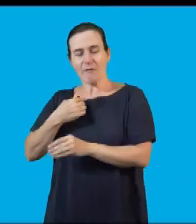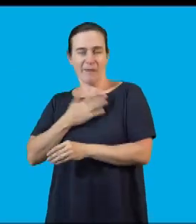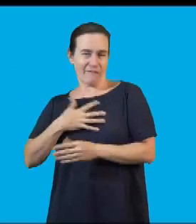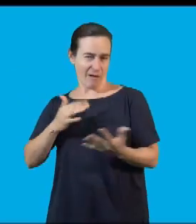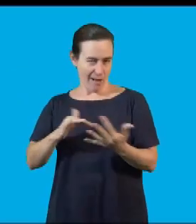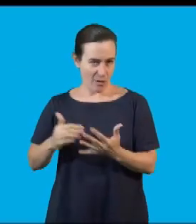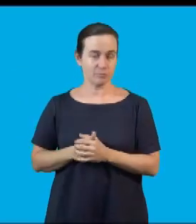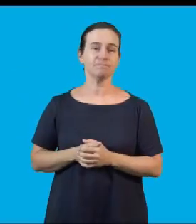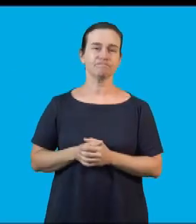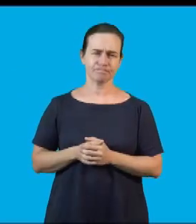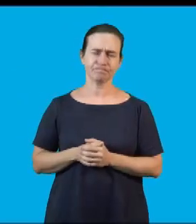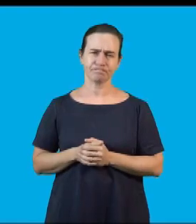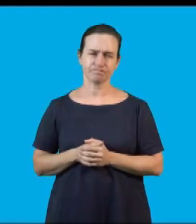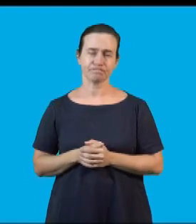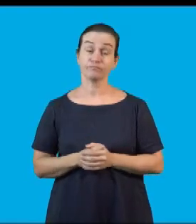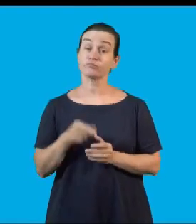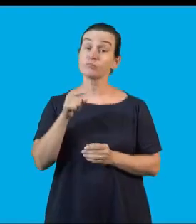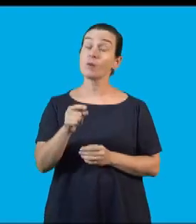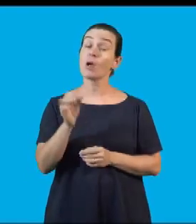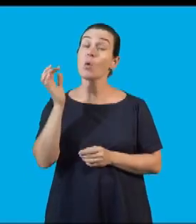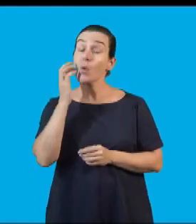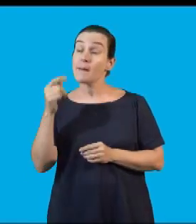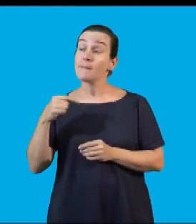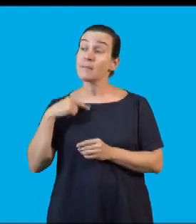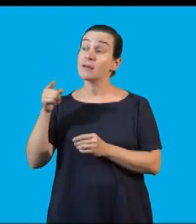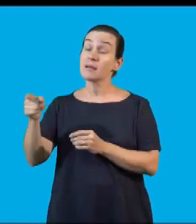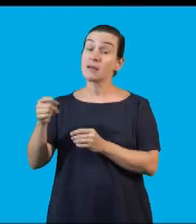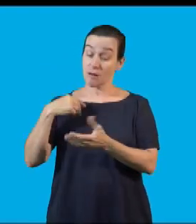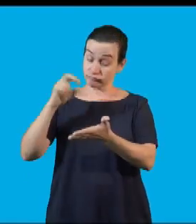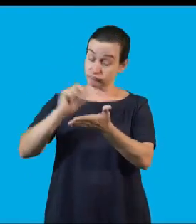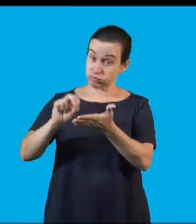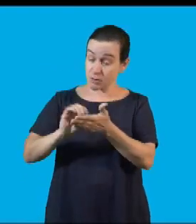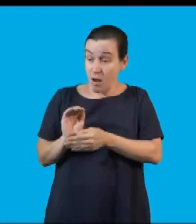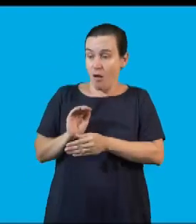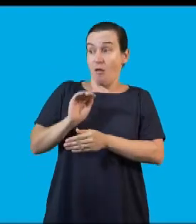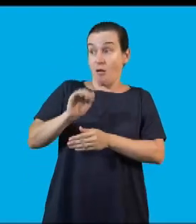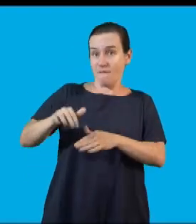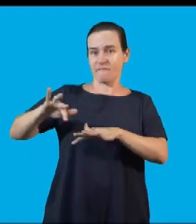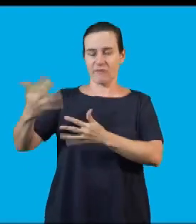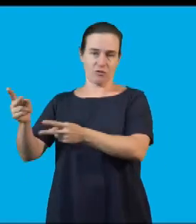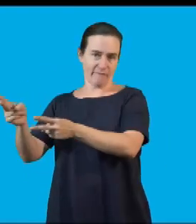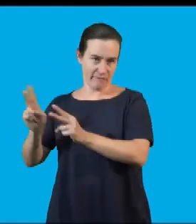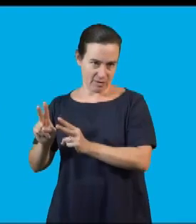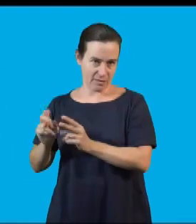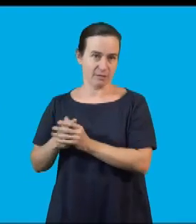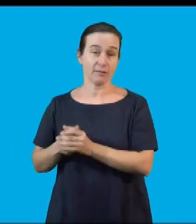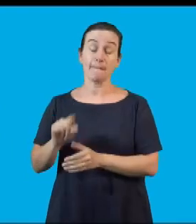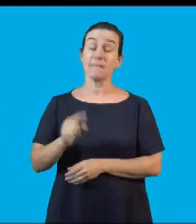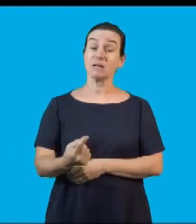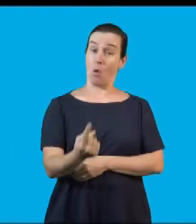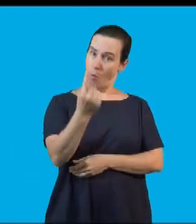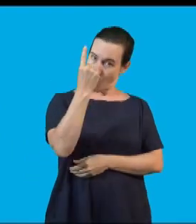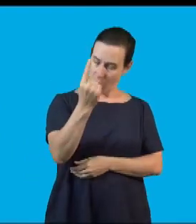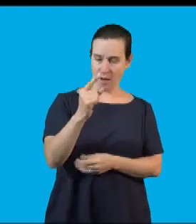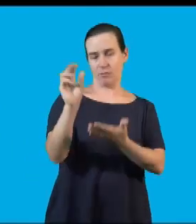When you look at the solution, the diary entry must take place after the meeting. There must be